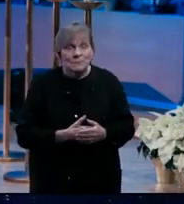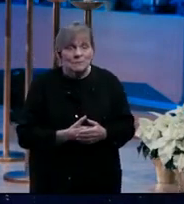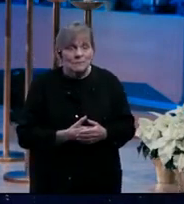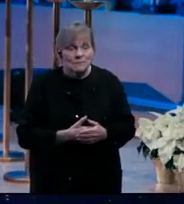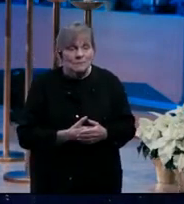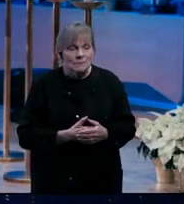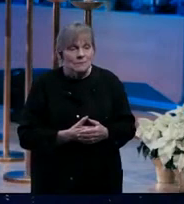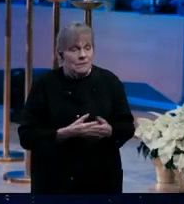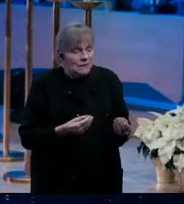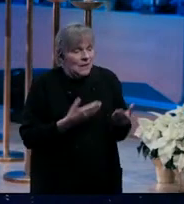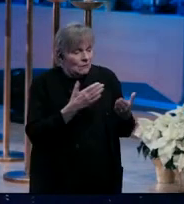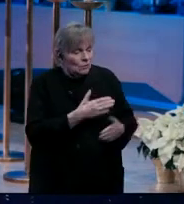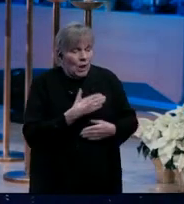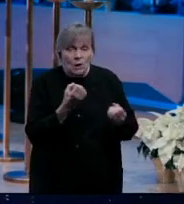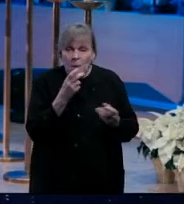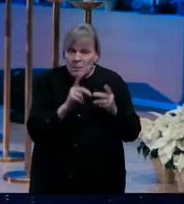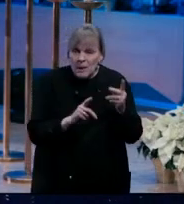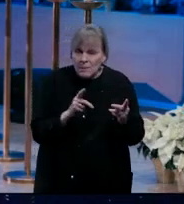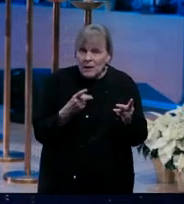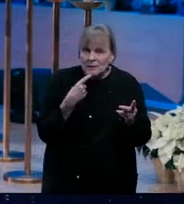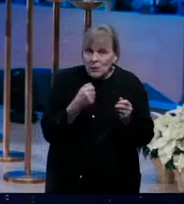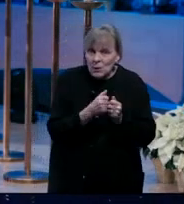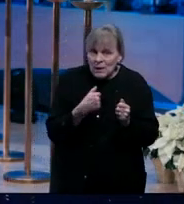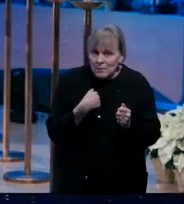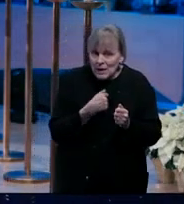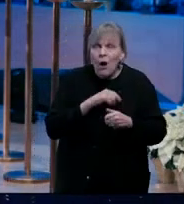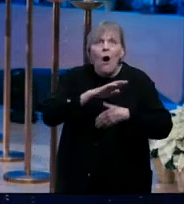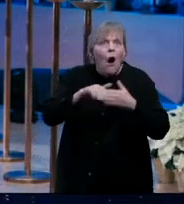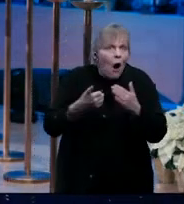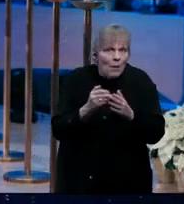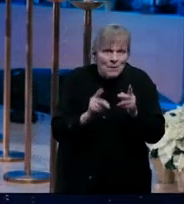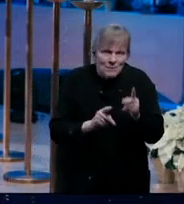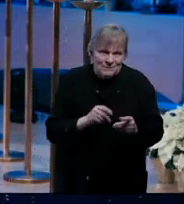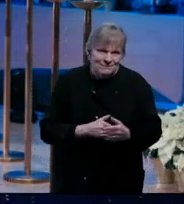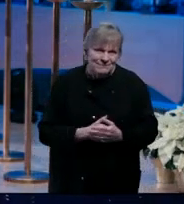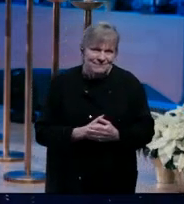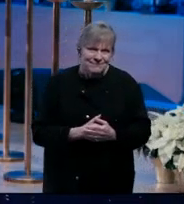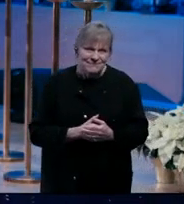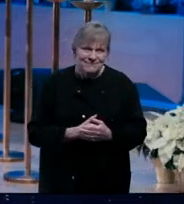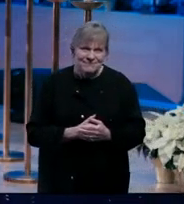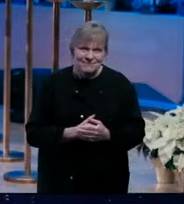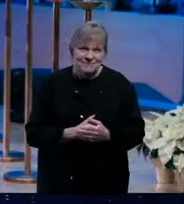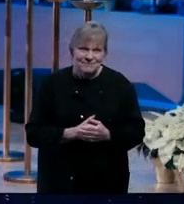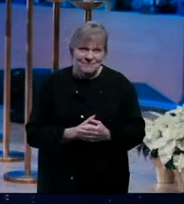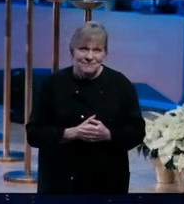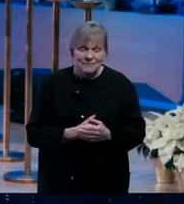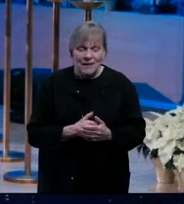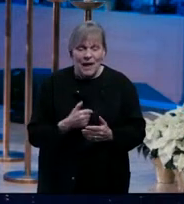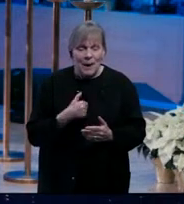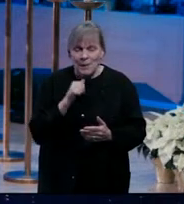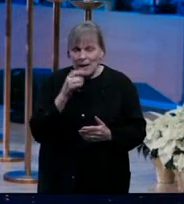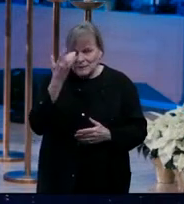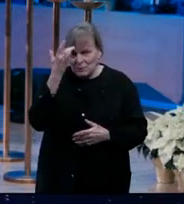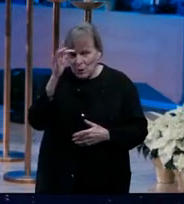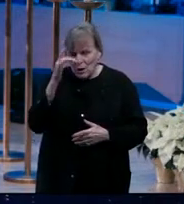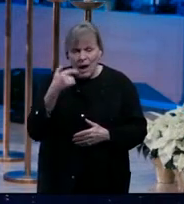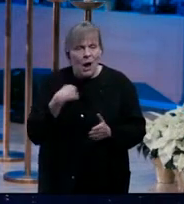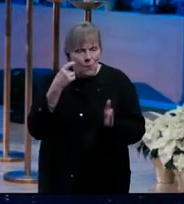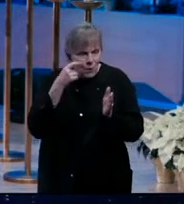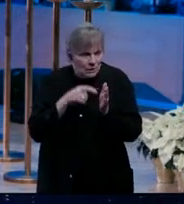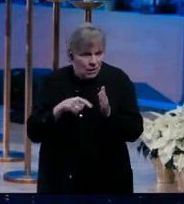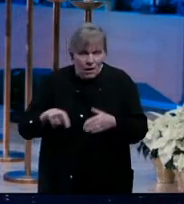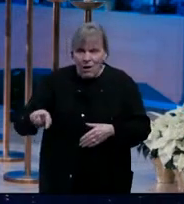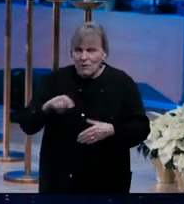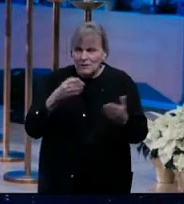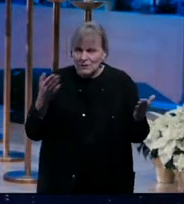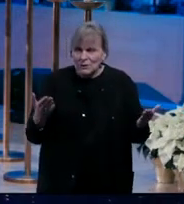bring great joy to how many people? Say it with me. All. I'm not very smart, okay? But I recognize that each